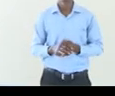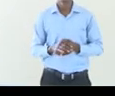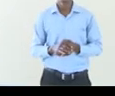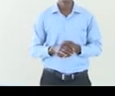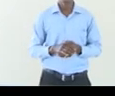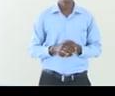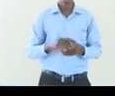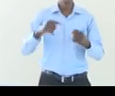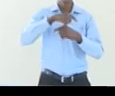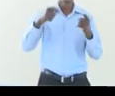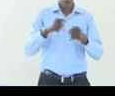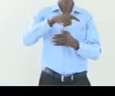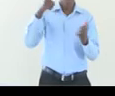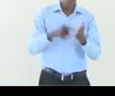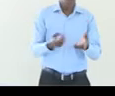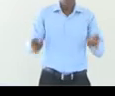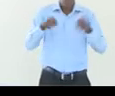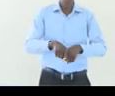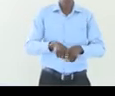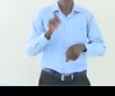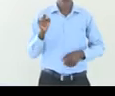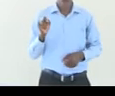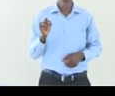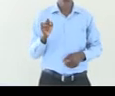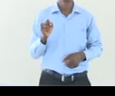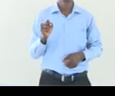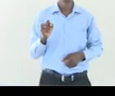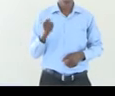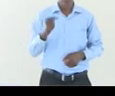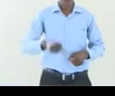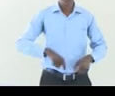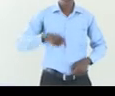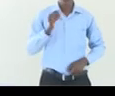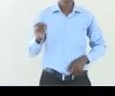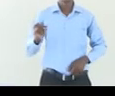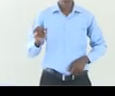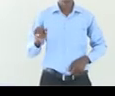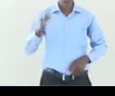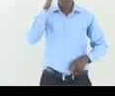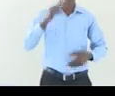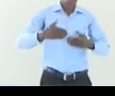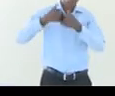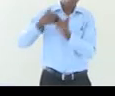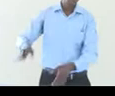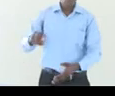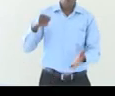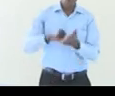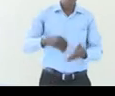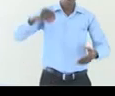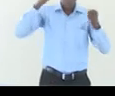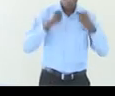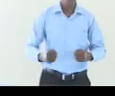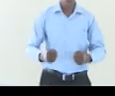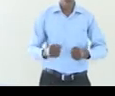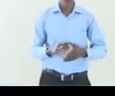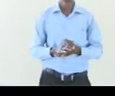when salt loses its taste, the light will grow dim. Again, can we say what we